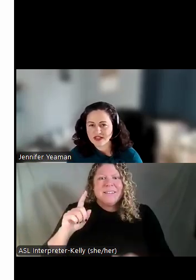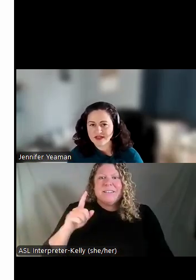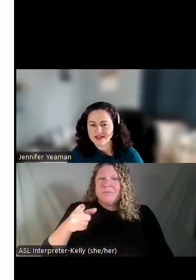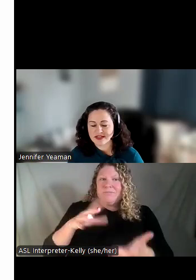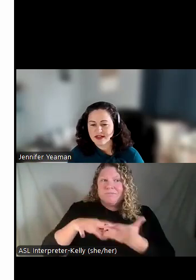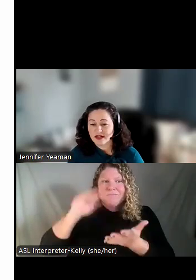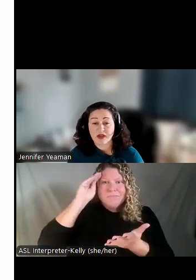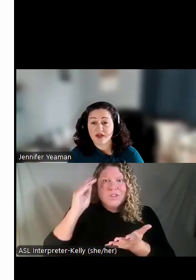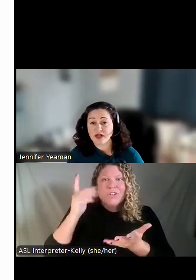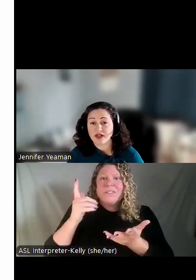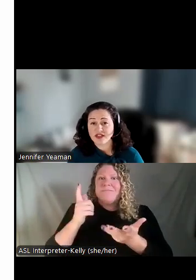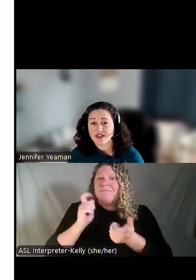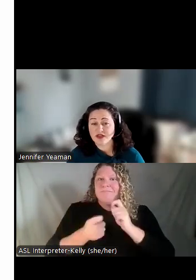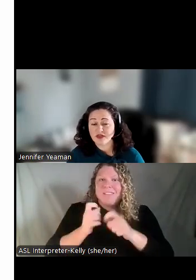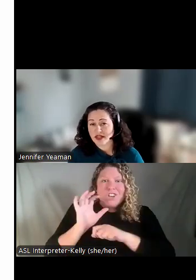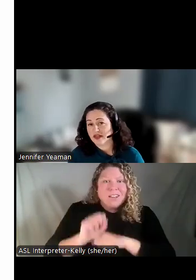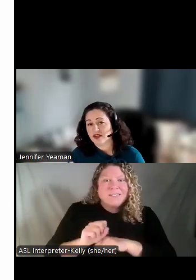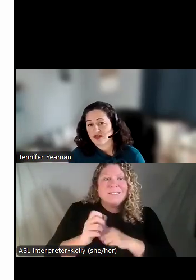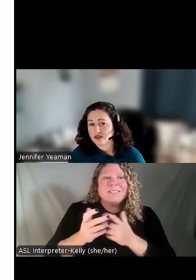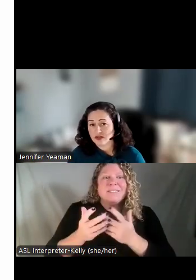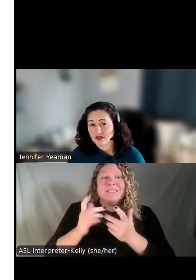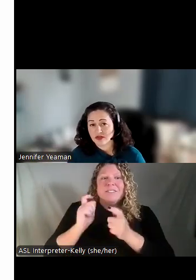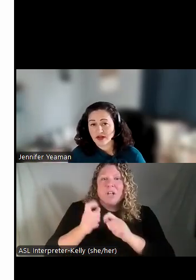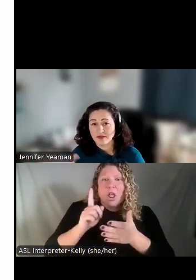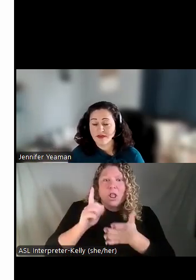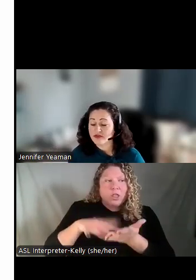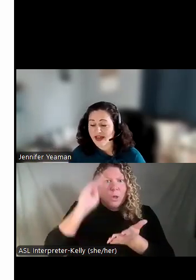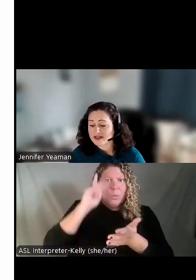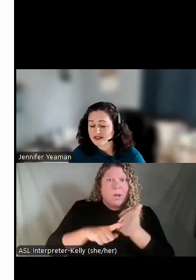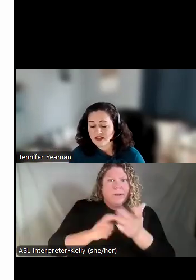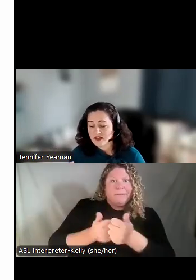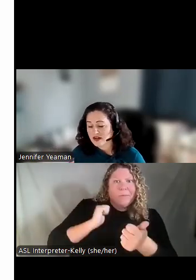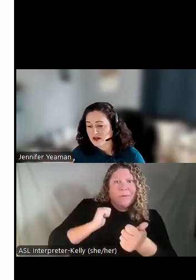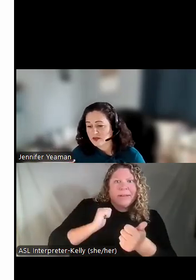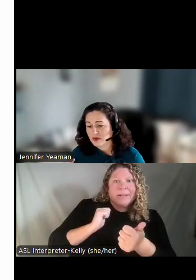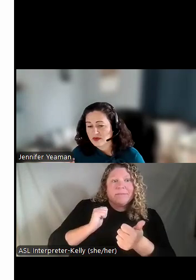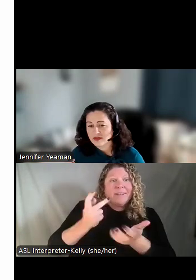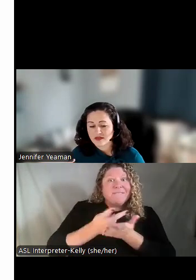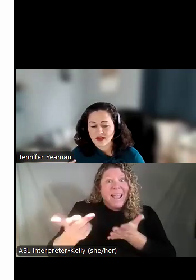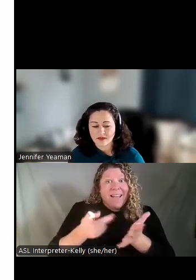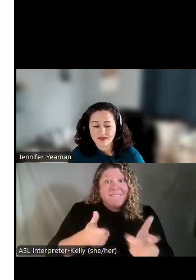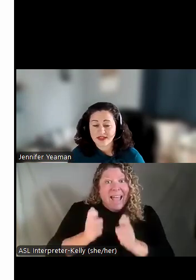make adjustments, you learn what not to do, and then you fail fast,